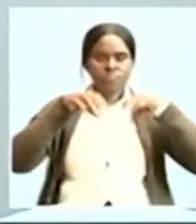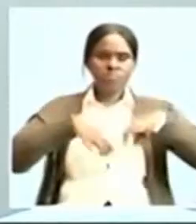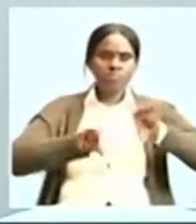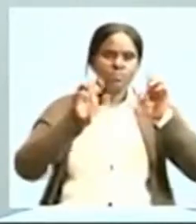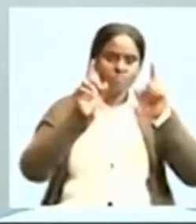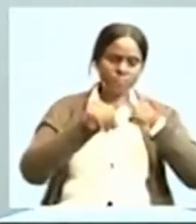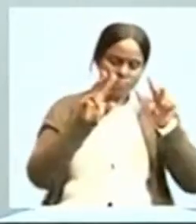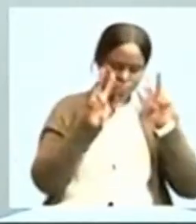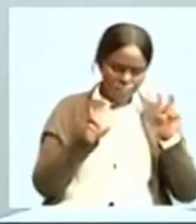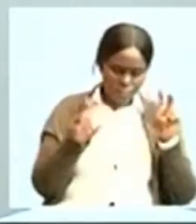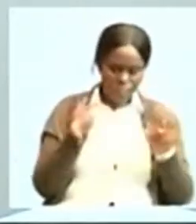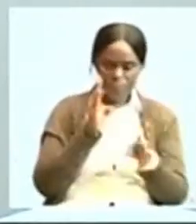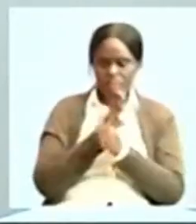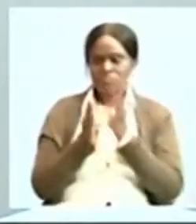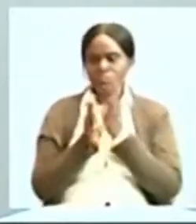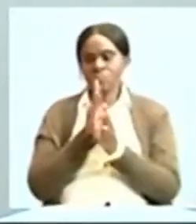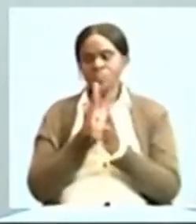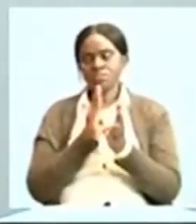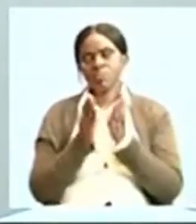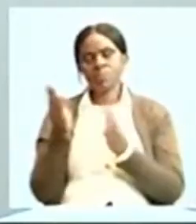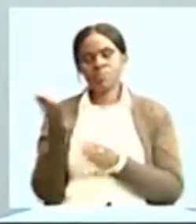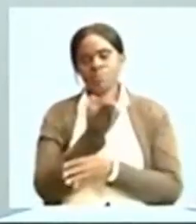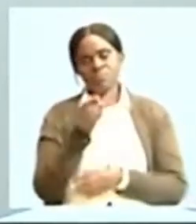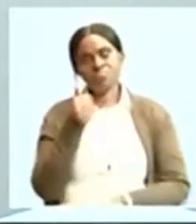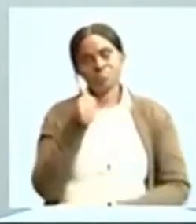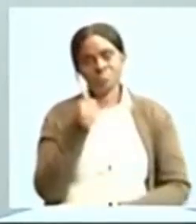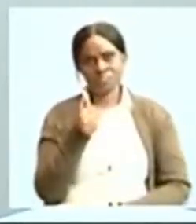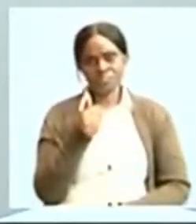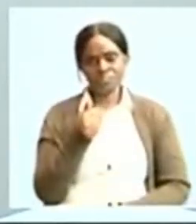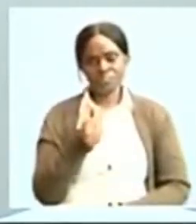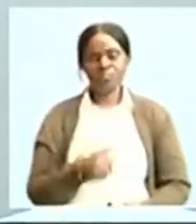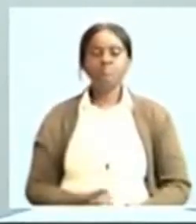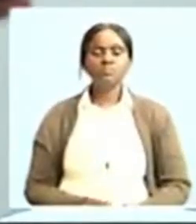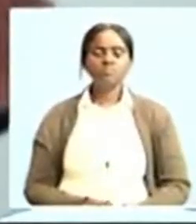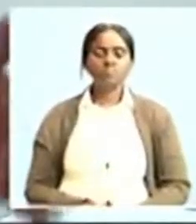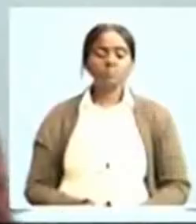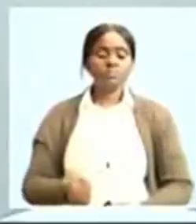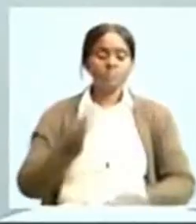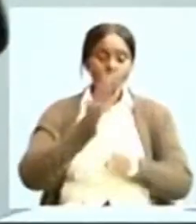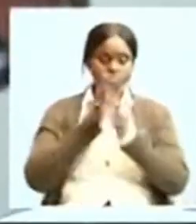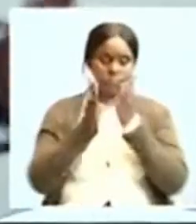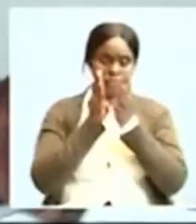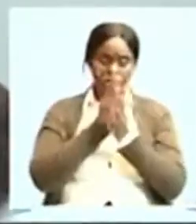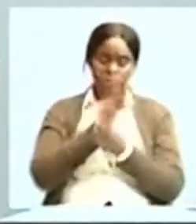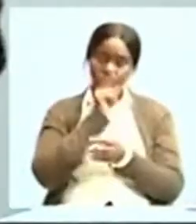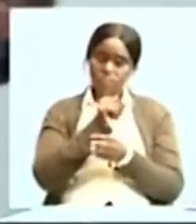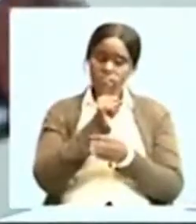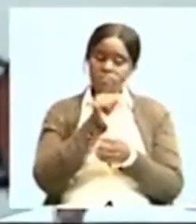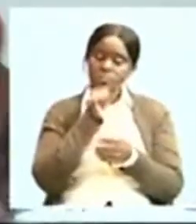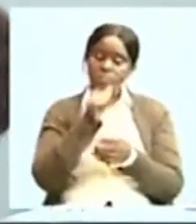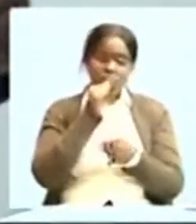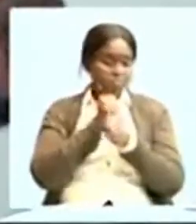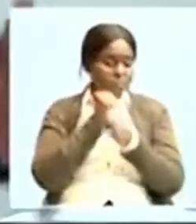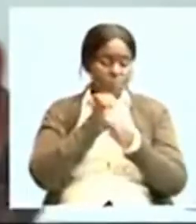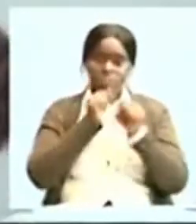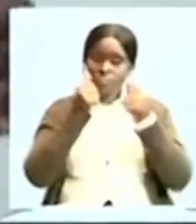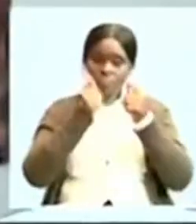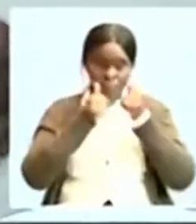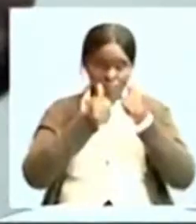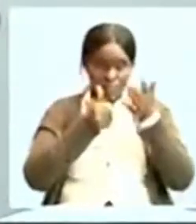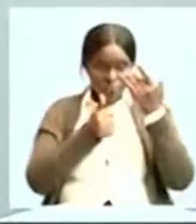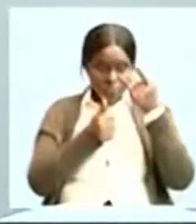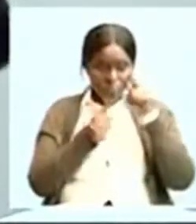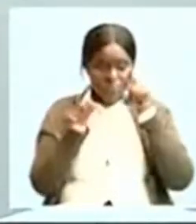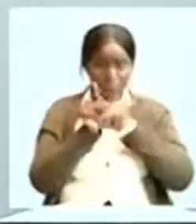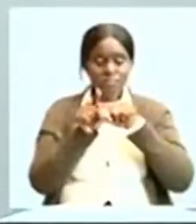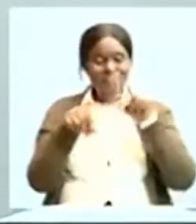to check on these contractors religiously. When a contractor is not doing well, follow up